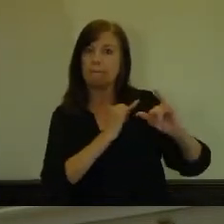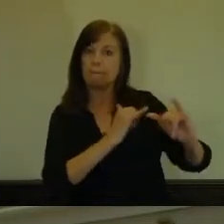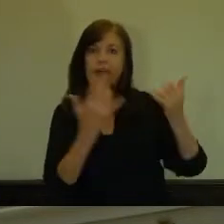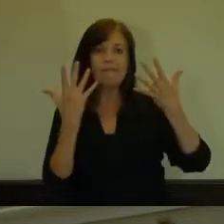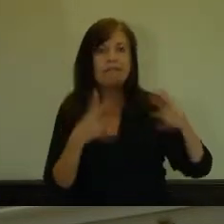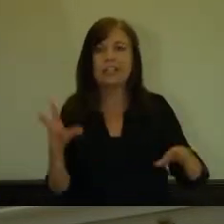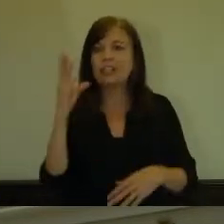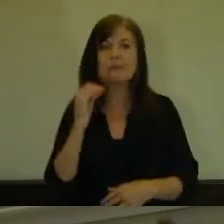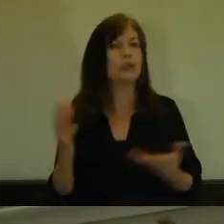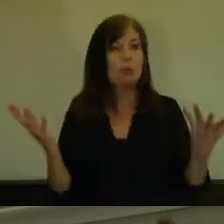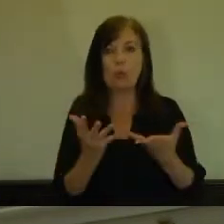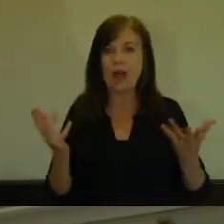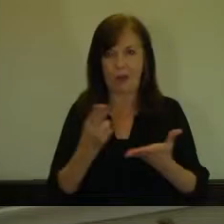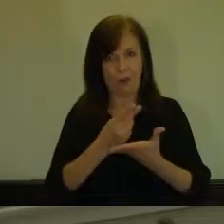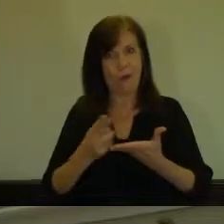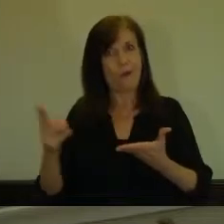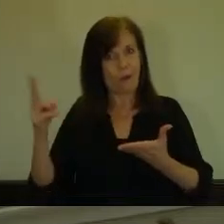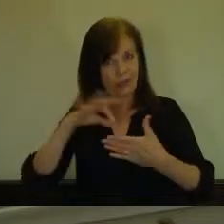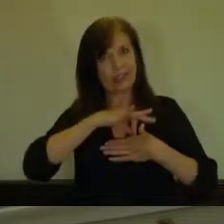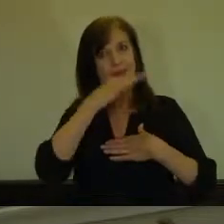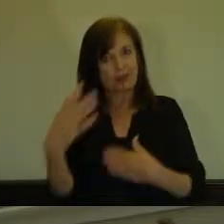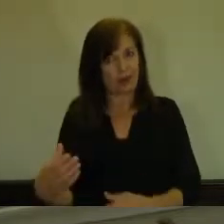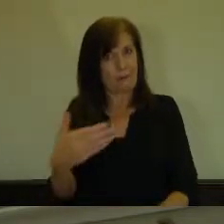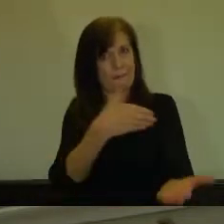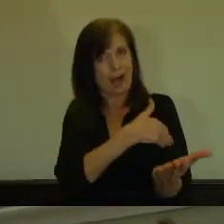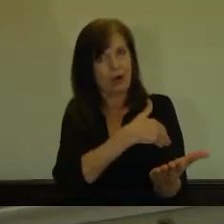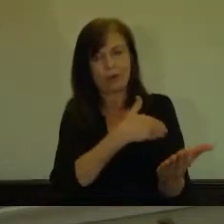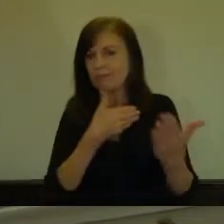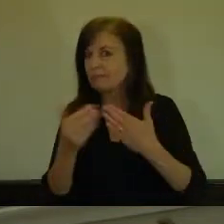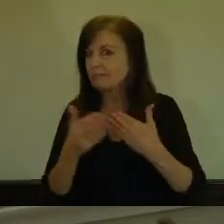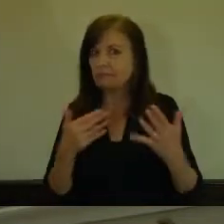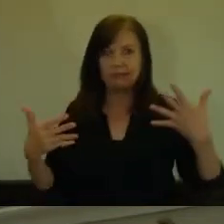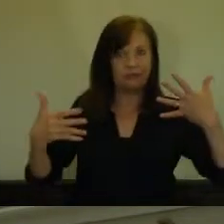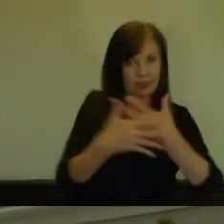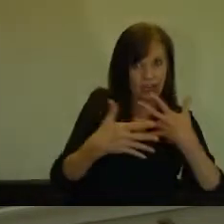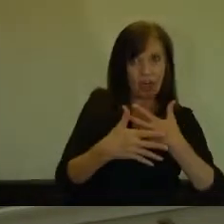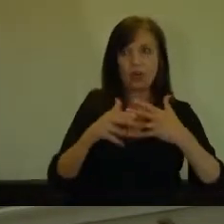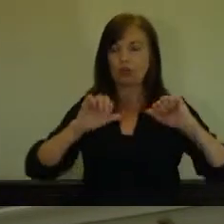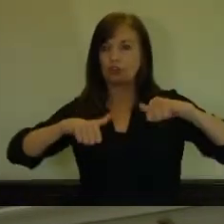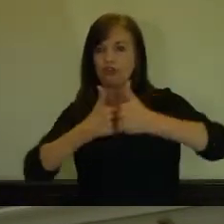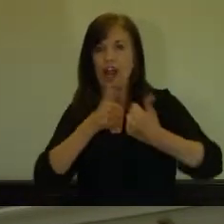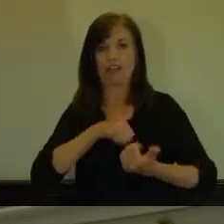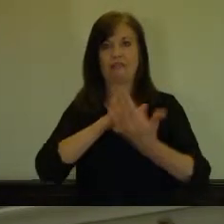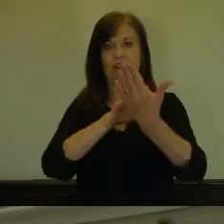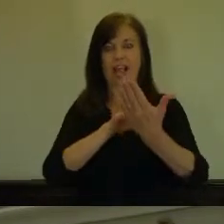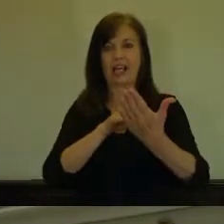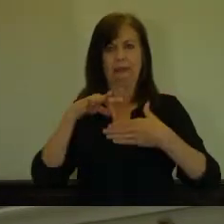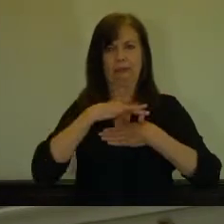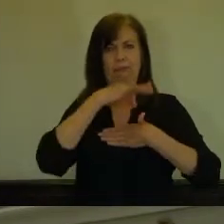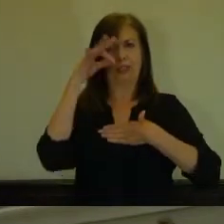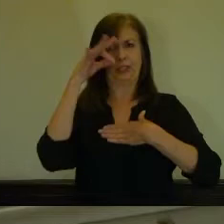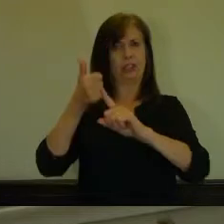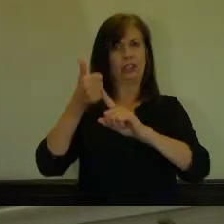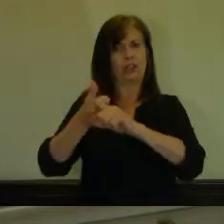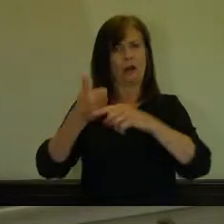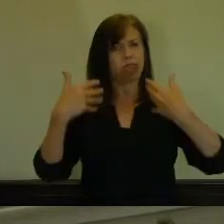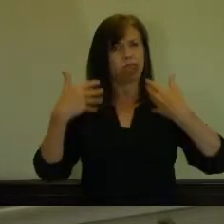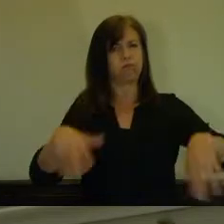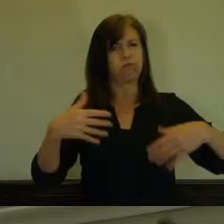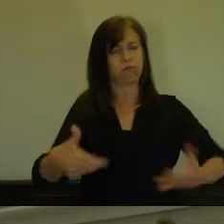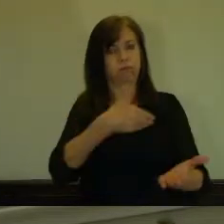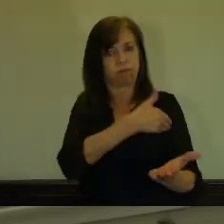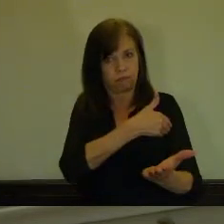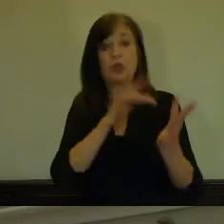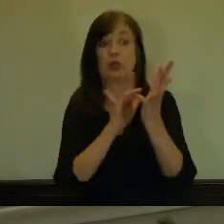power of the Spirit, despite our fears and despite our challenges. So Jesus calls the disciples